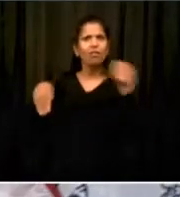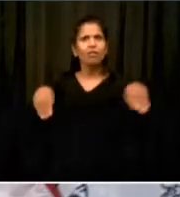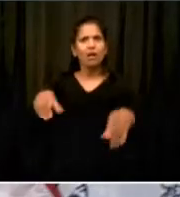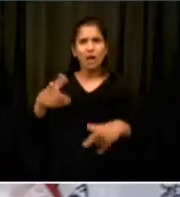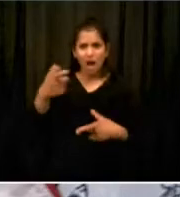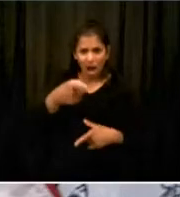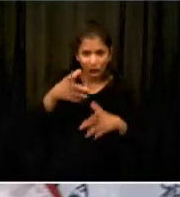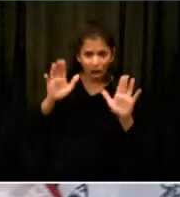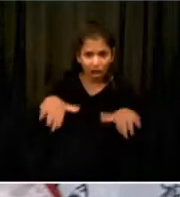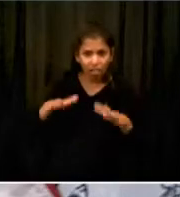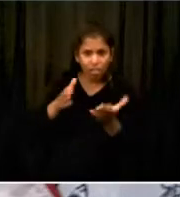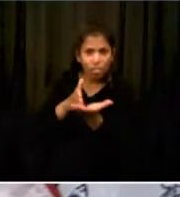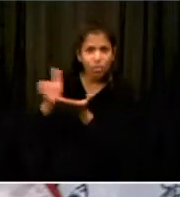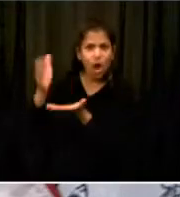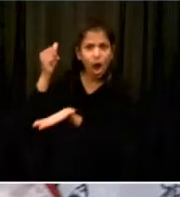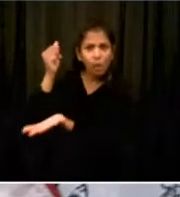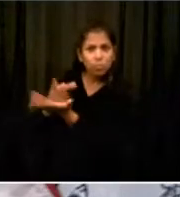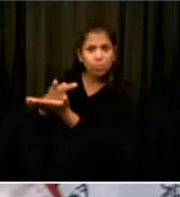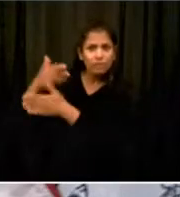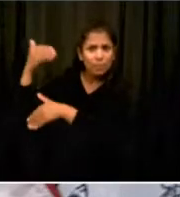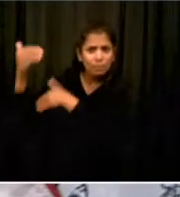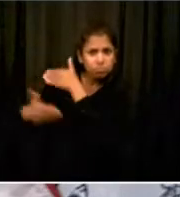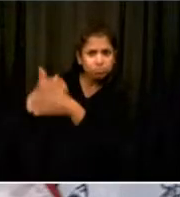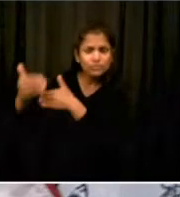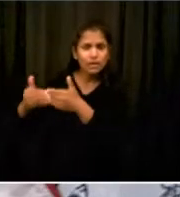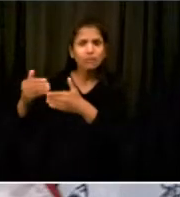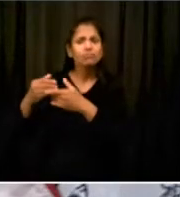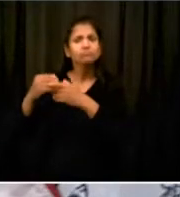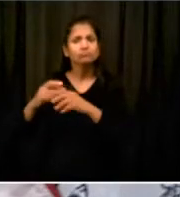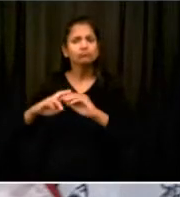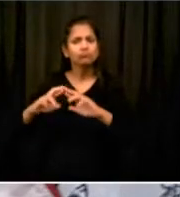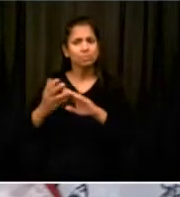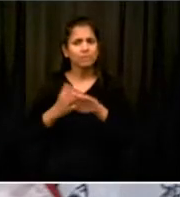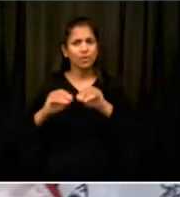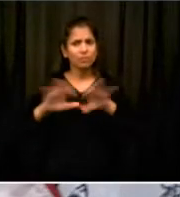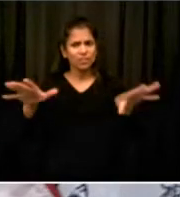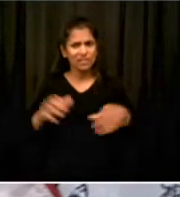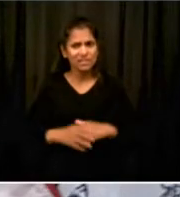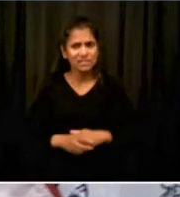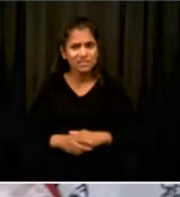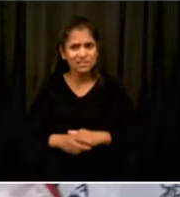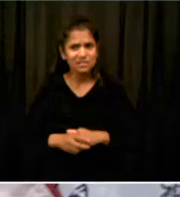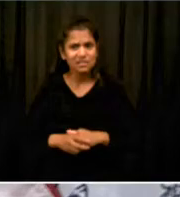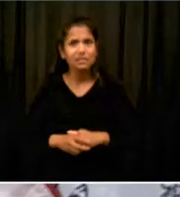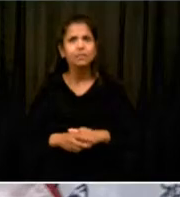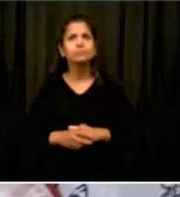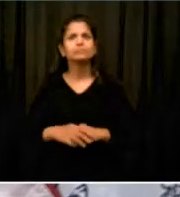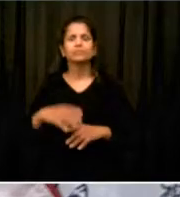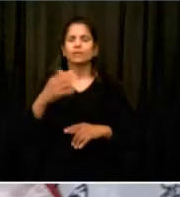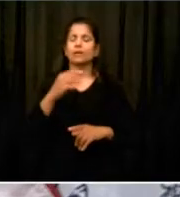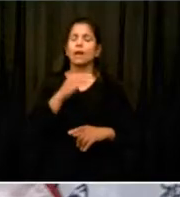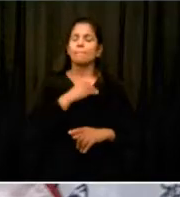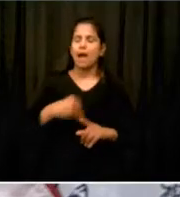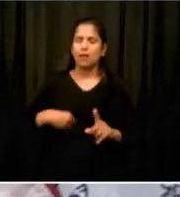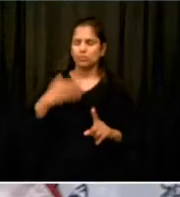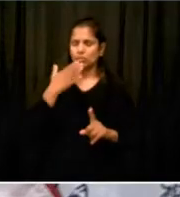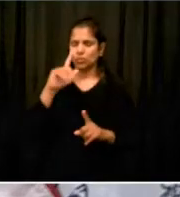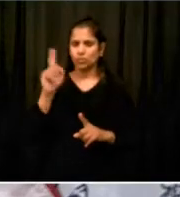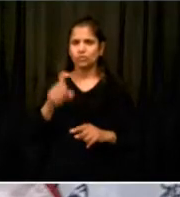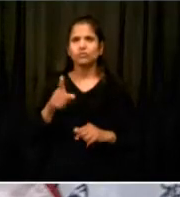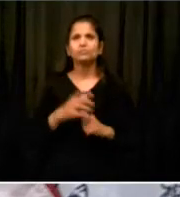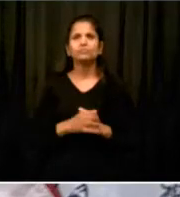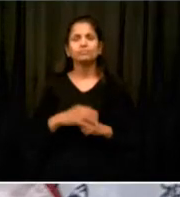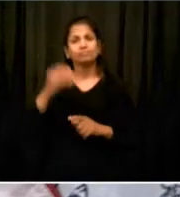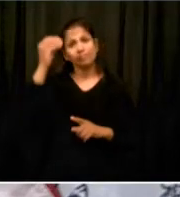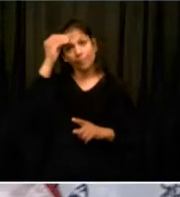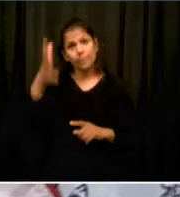That is an important question, Juliet. When I'm not certain about all the legal and bureaucratic steps, I don't want to say